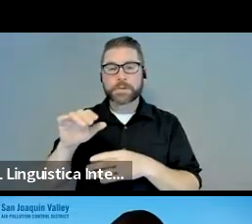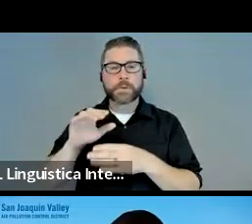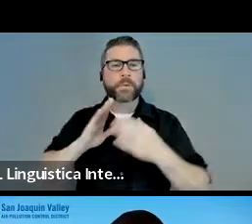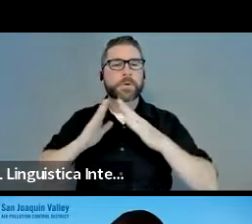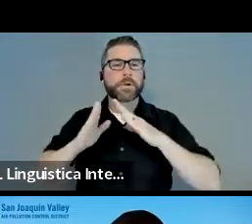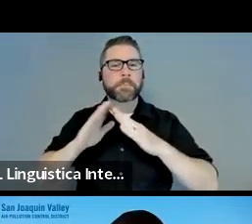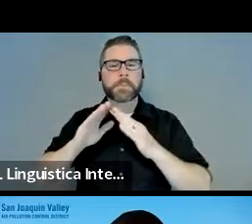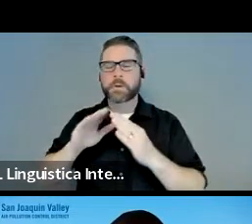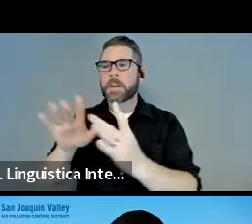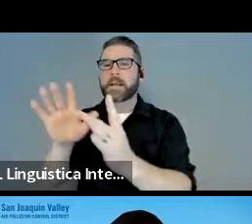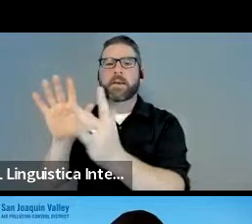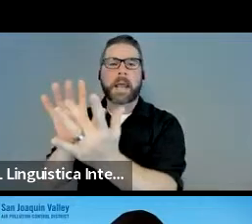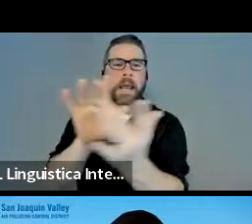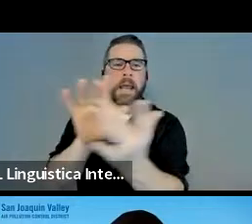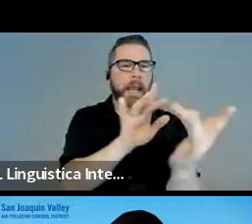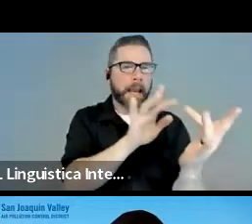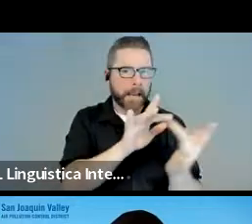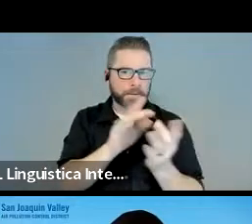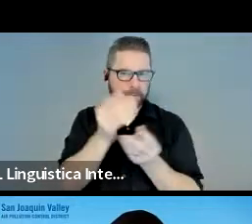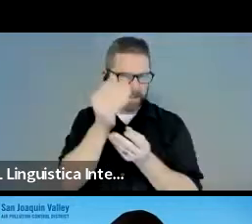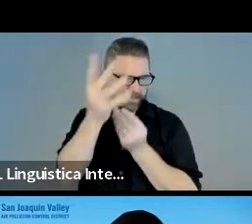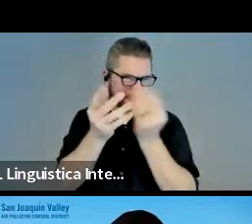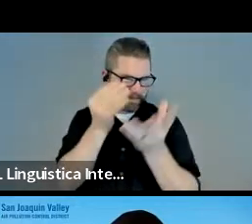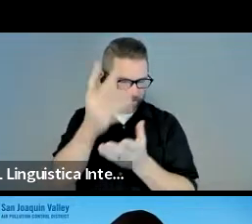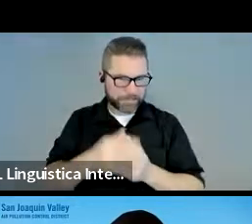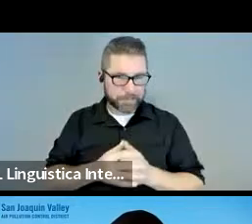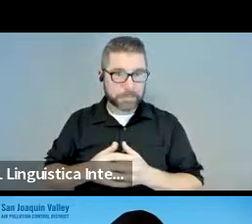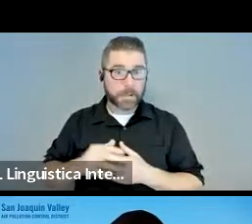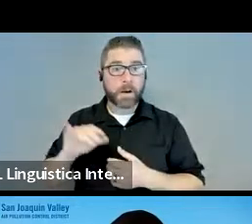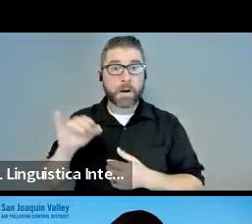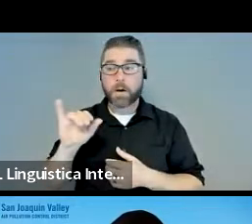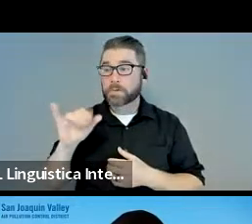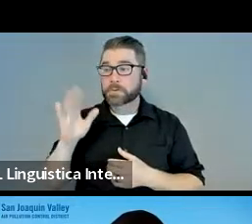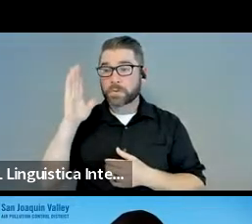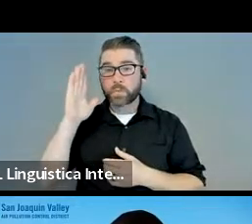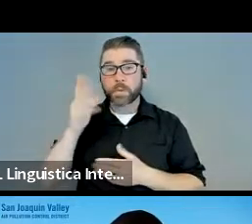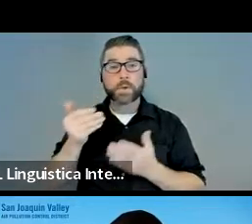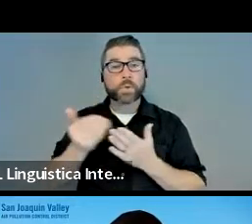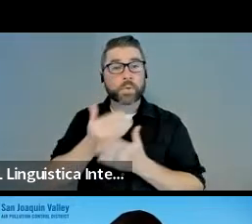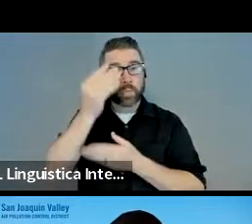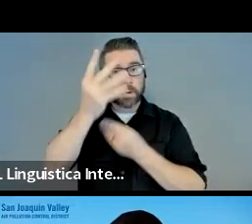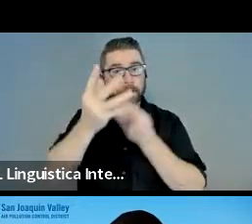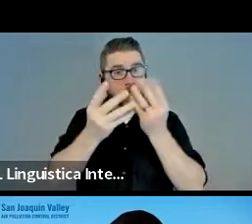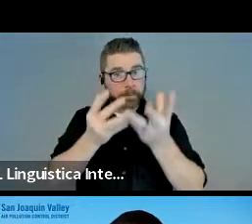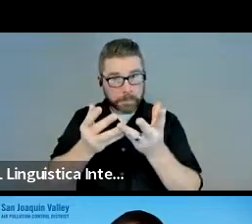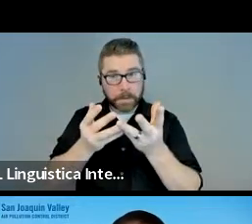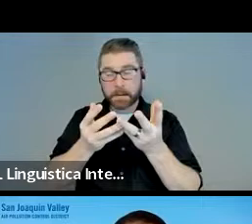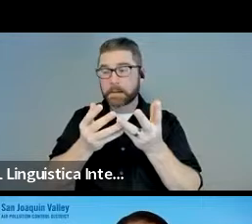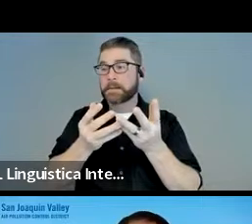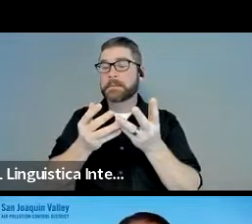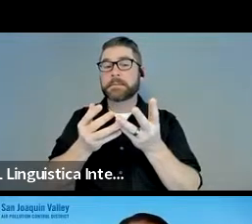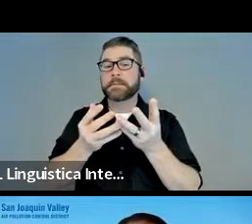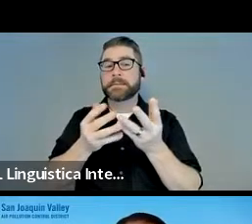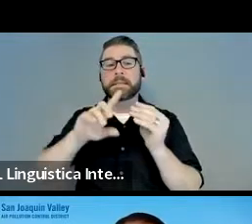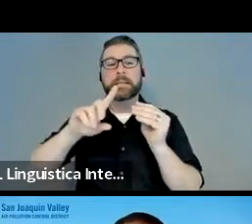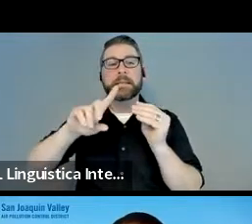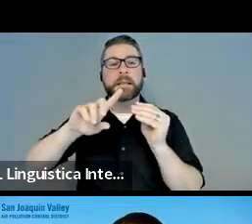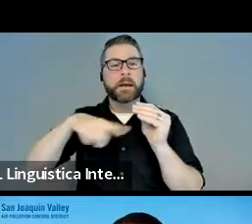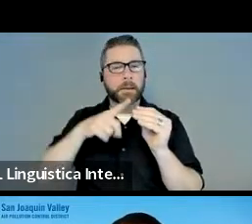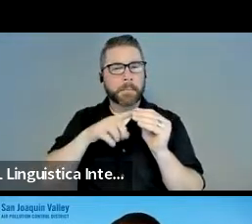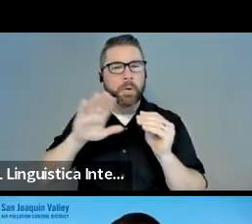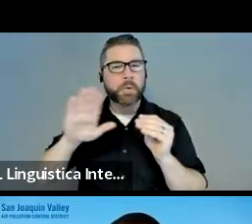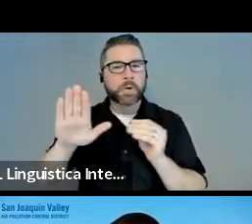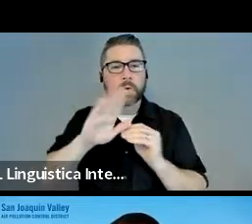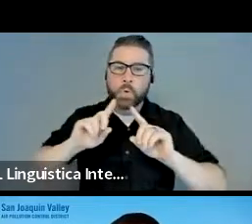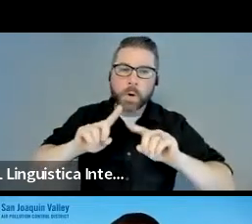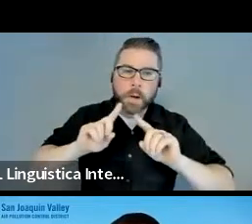also be providing you with updates around the measures and sharing what they have been doing to address your comments, concerns, and feedback